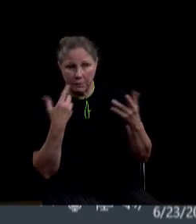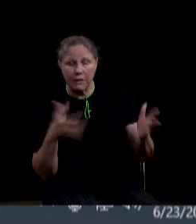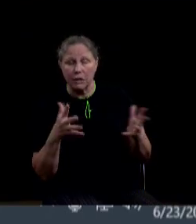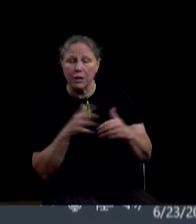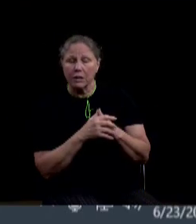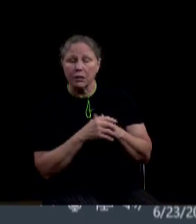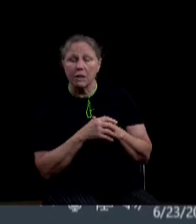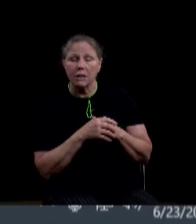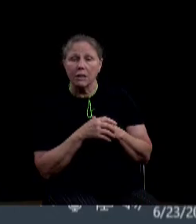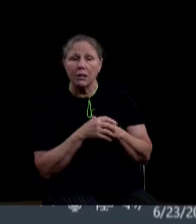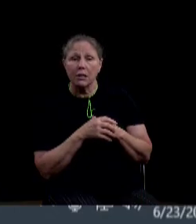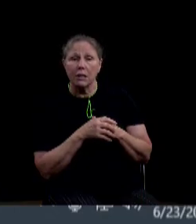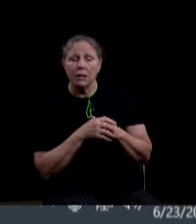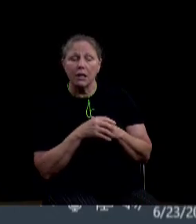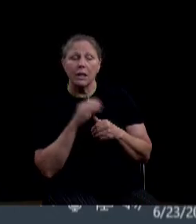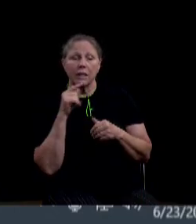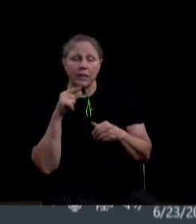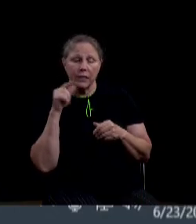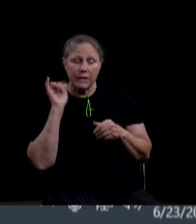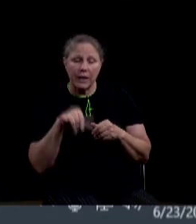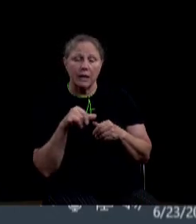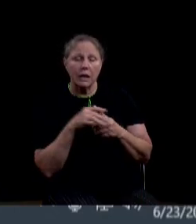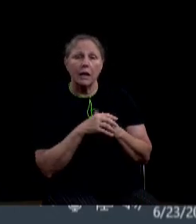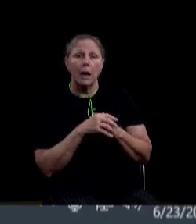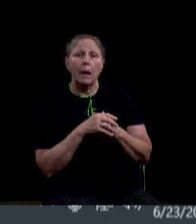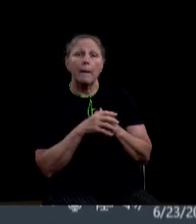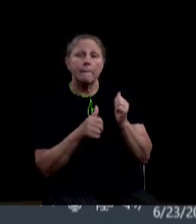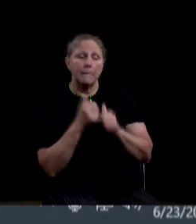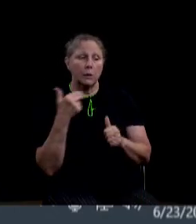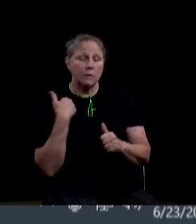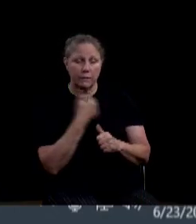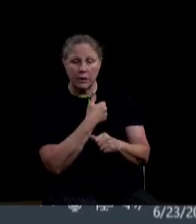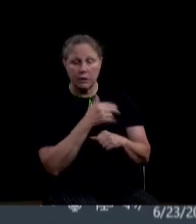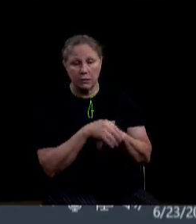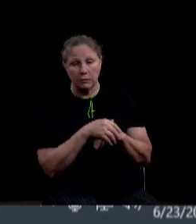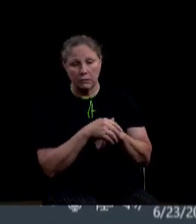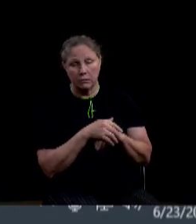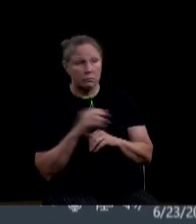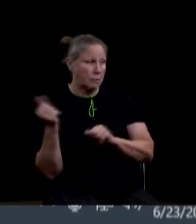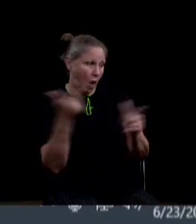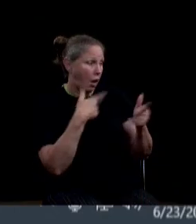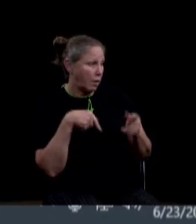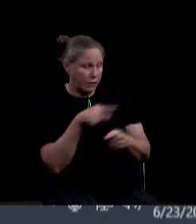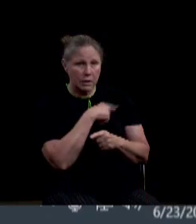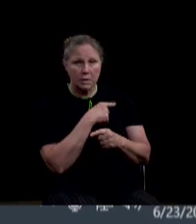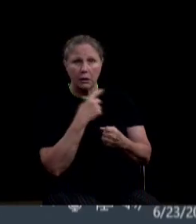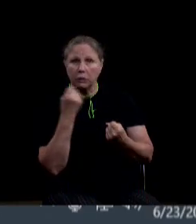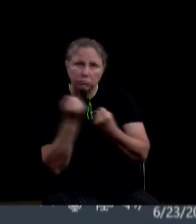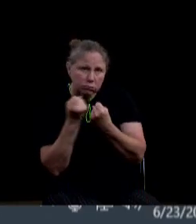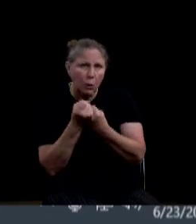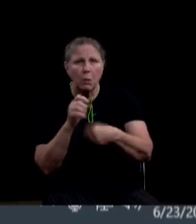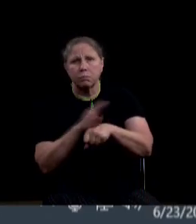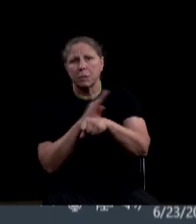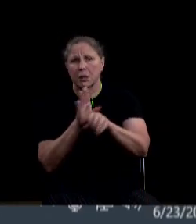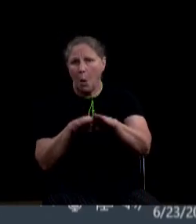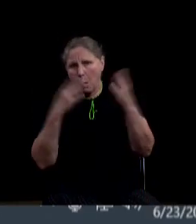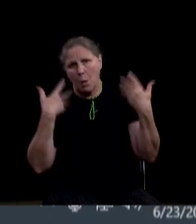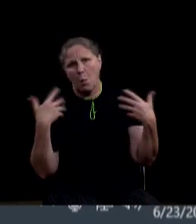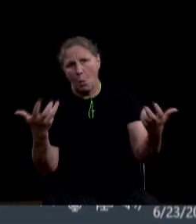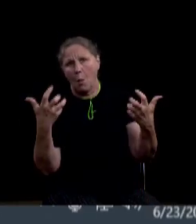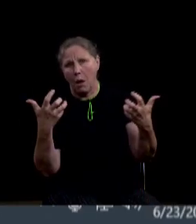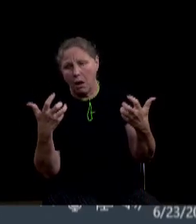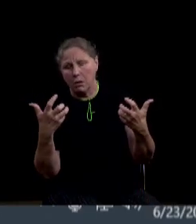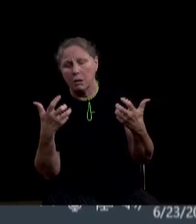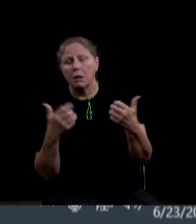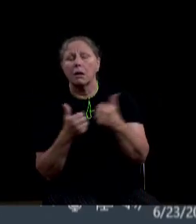many of us are, if not all of us, pro-local business, and many of us are local business owners as well. So